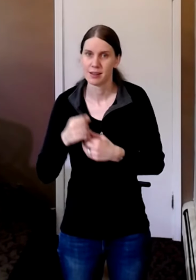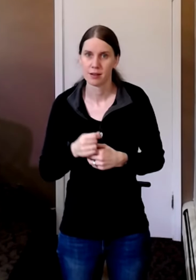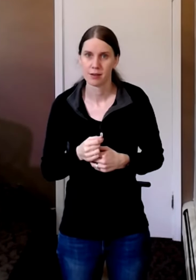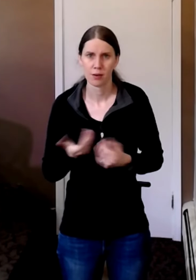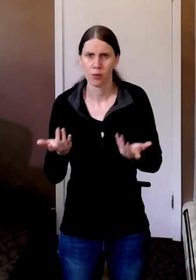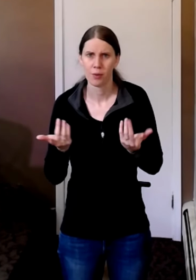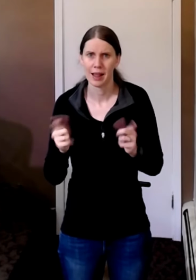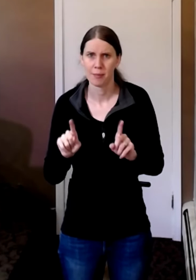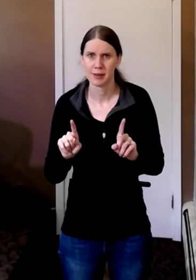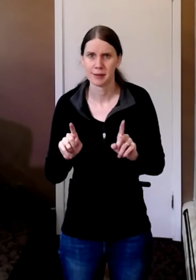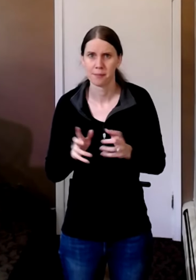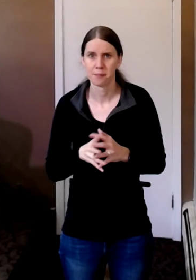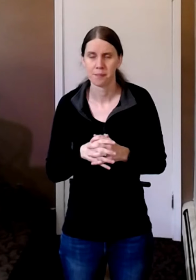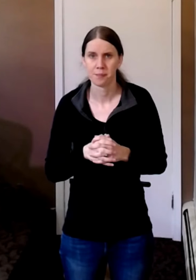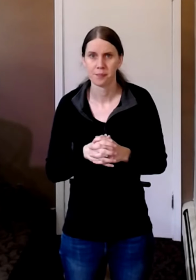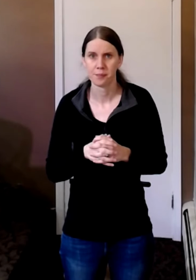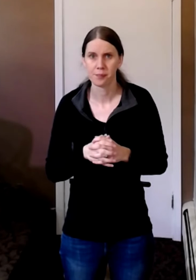And then what happens?